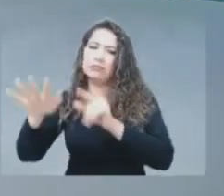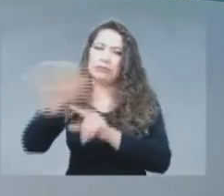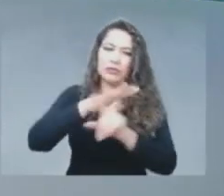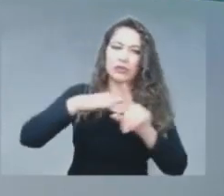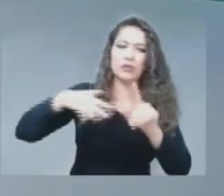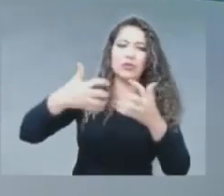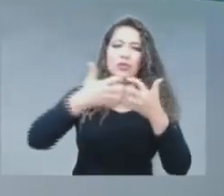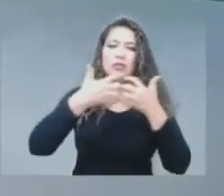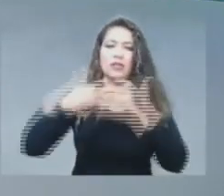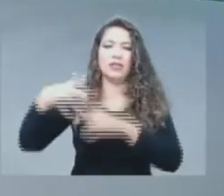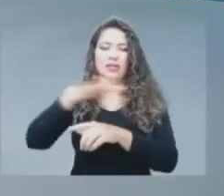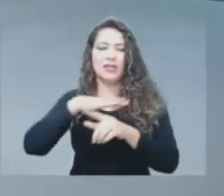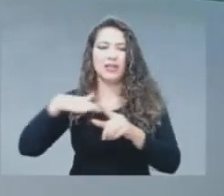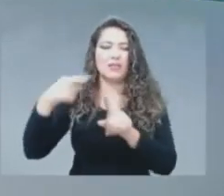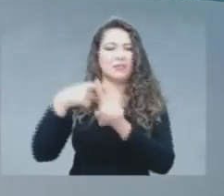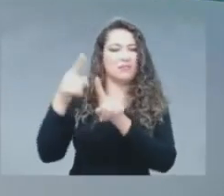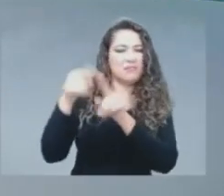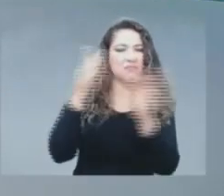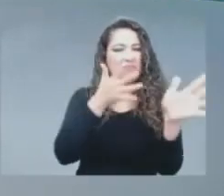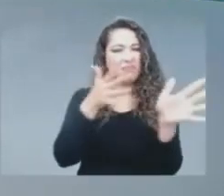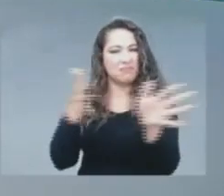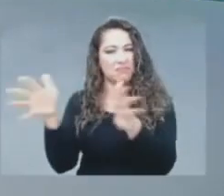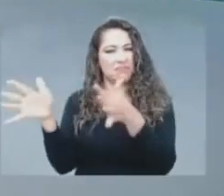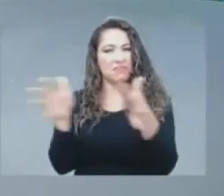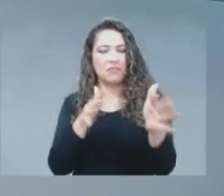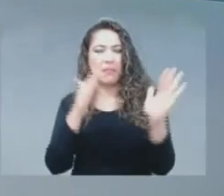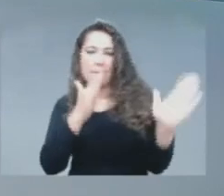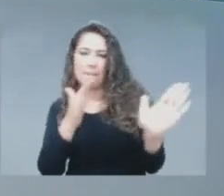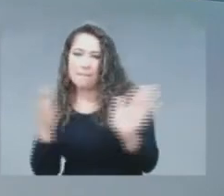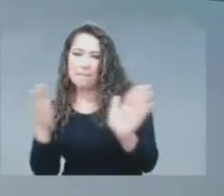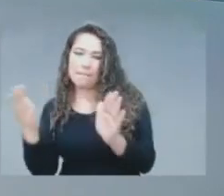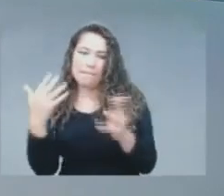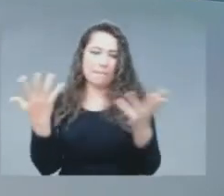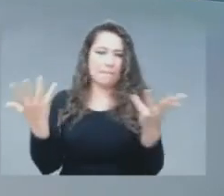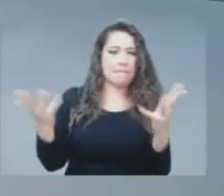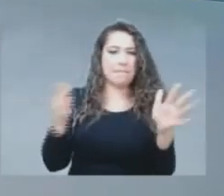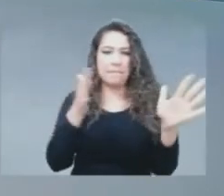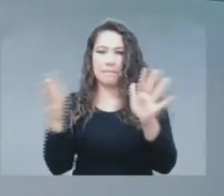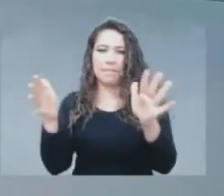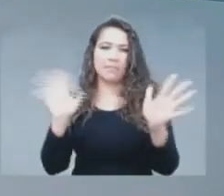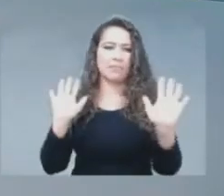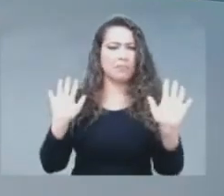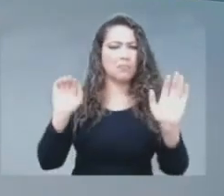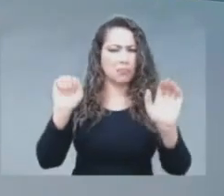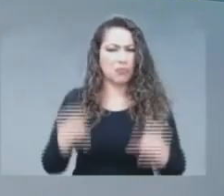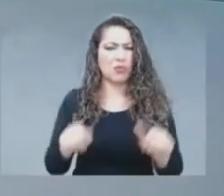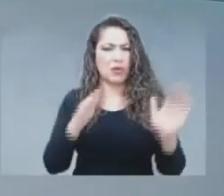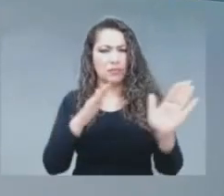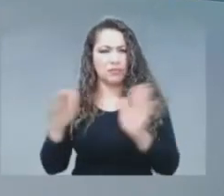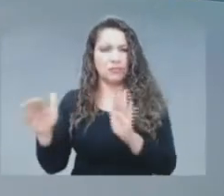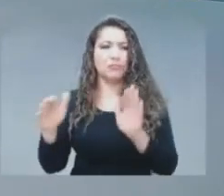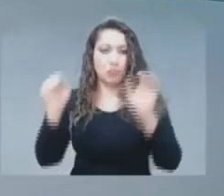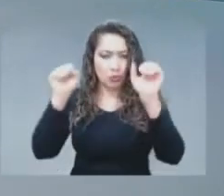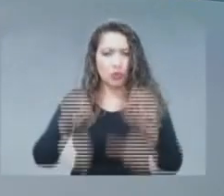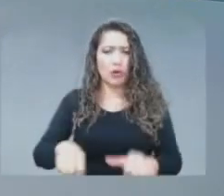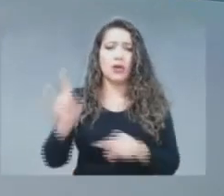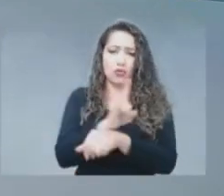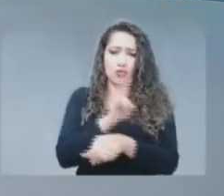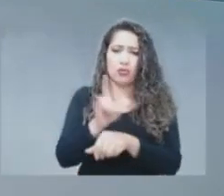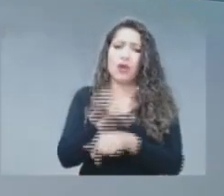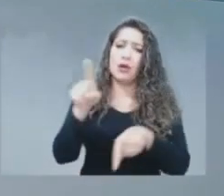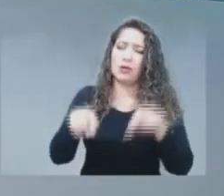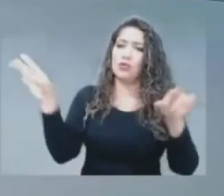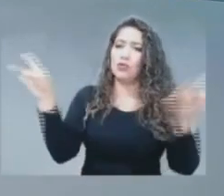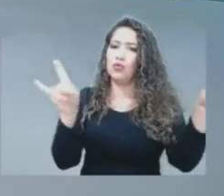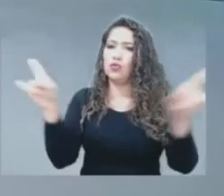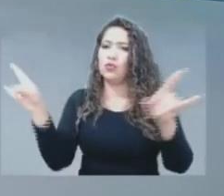a ecosystem that is available by different providers. And the idea is whoever needs it or want to implement it, they